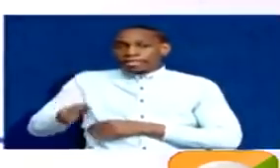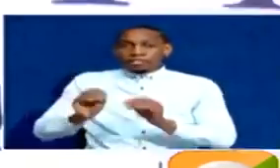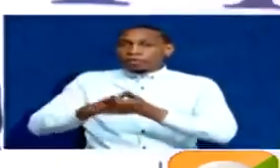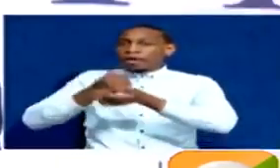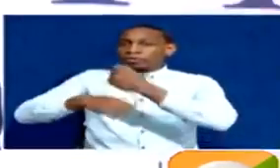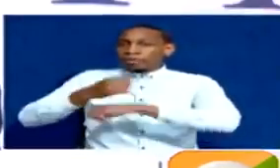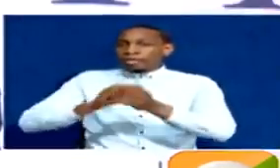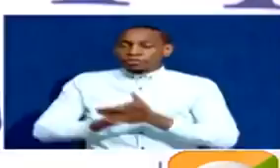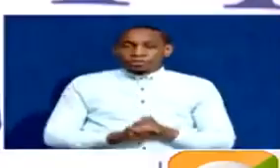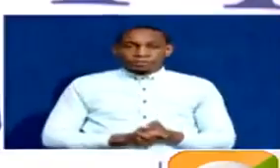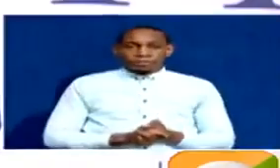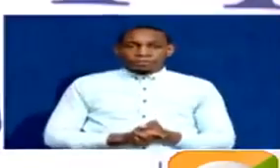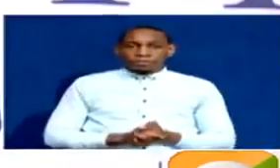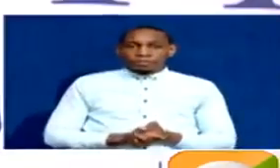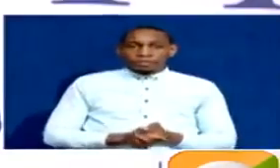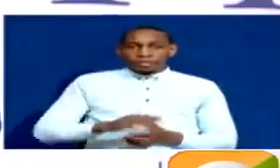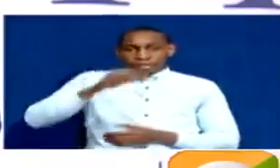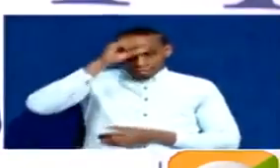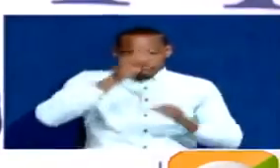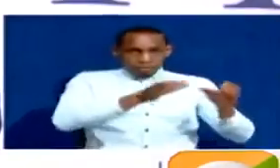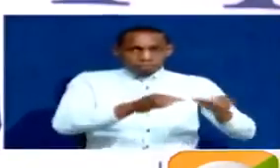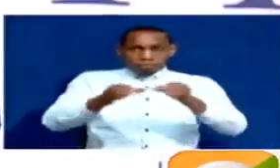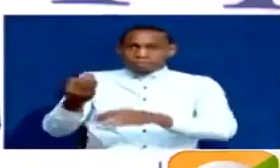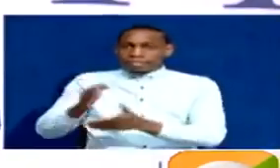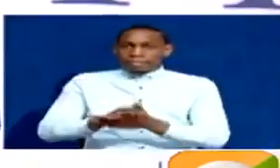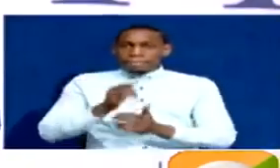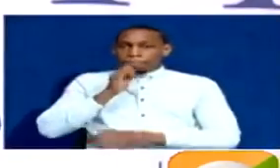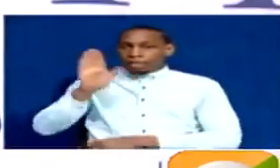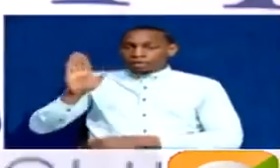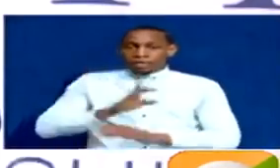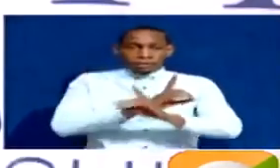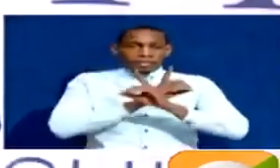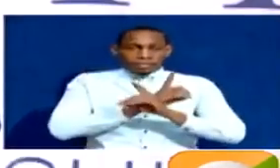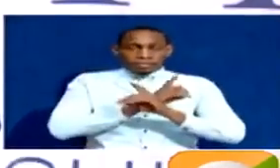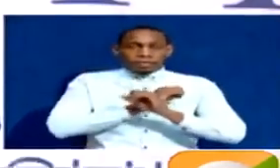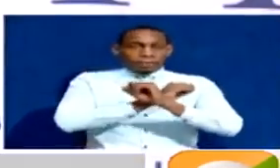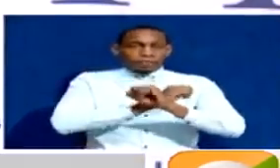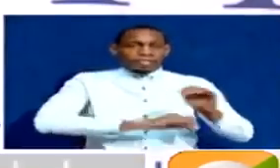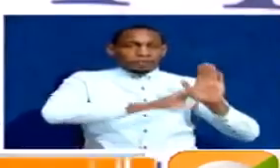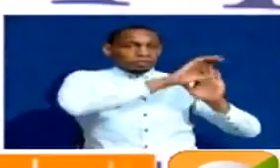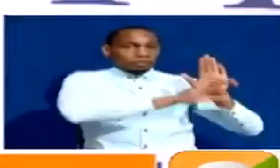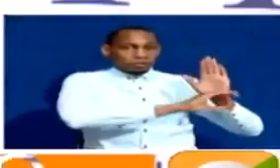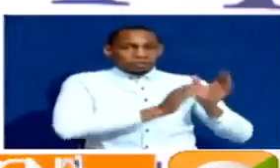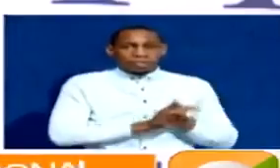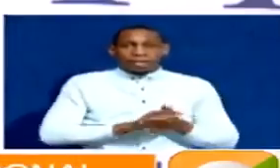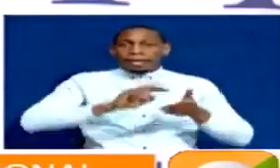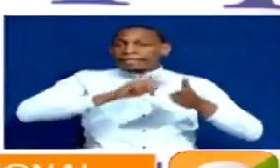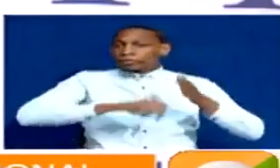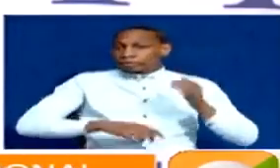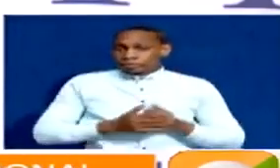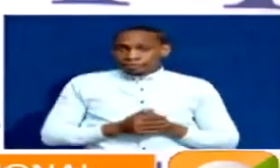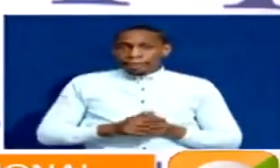on what to do. All the hands of the 3 arms of government took an oath to defend, preserve, and protect the Constitution, and